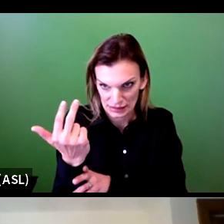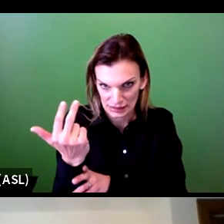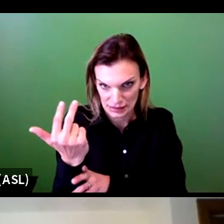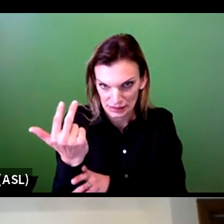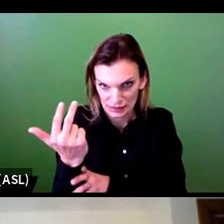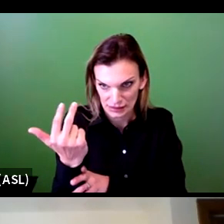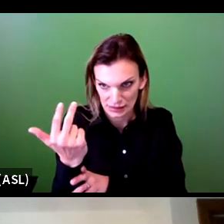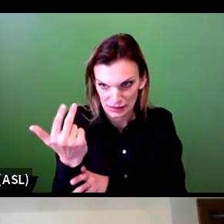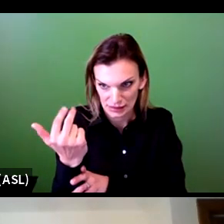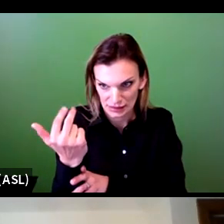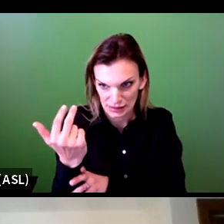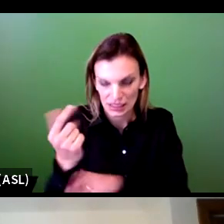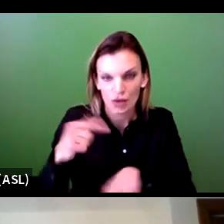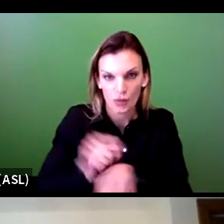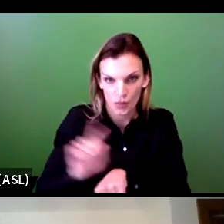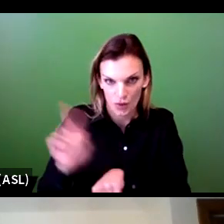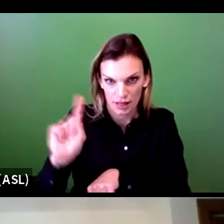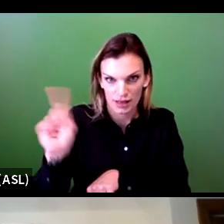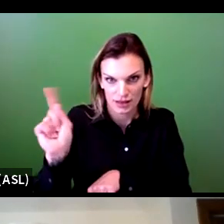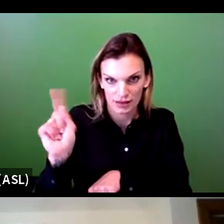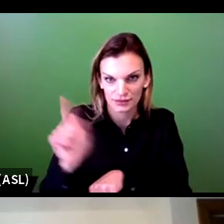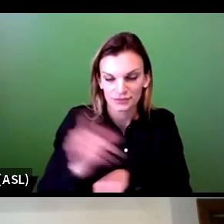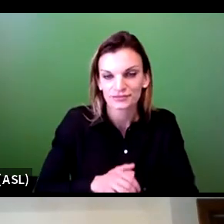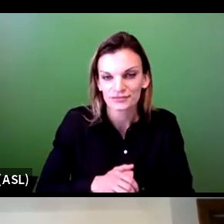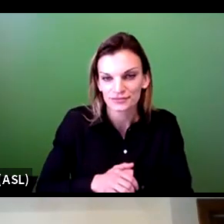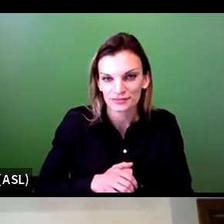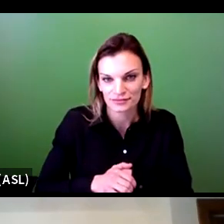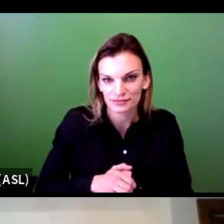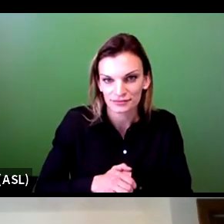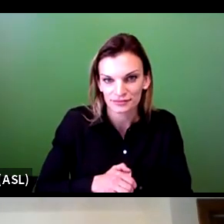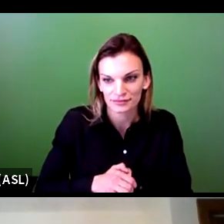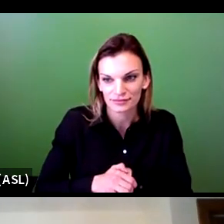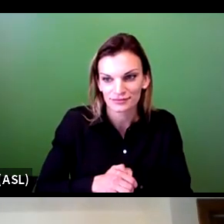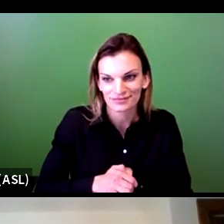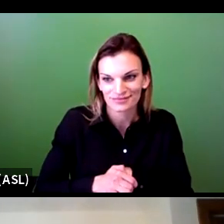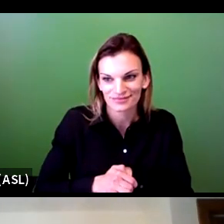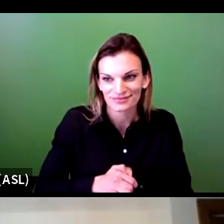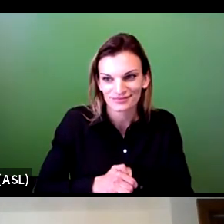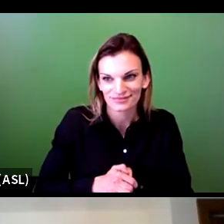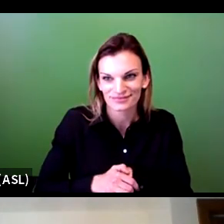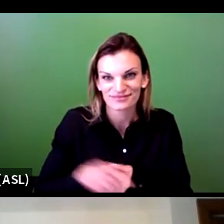At 1 o'clock. Alrighty. You all have Okay. a great weekend.